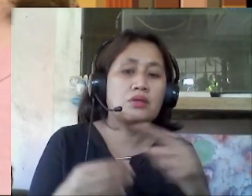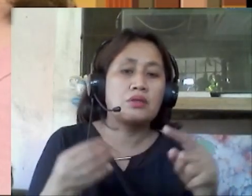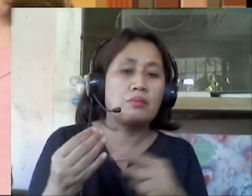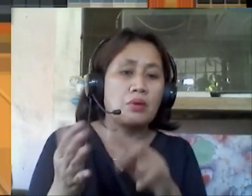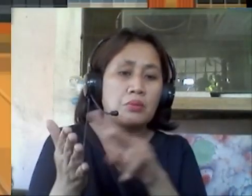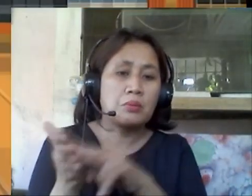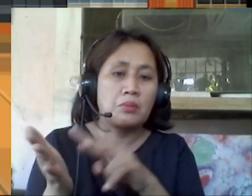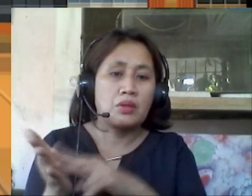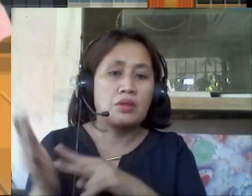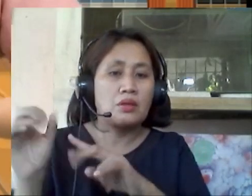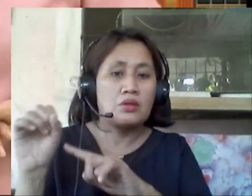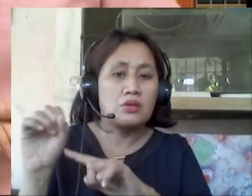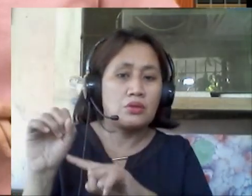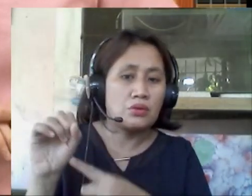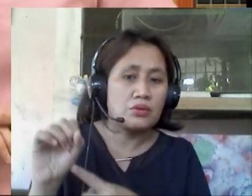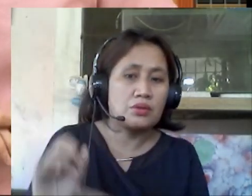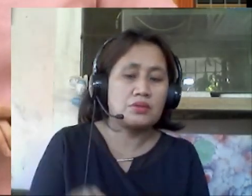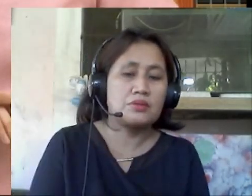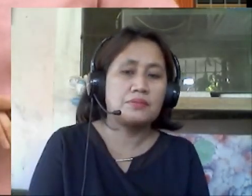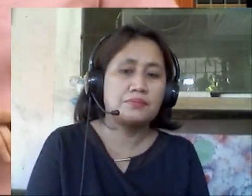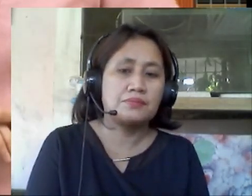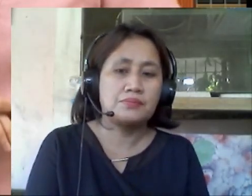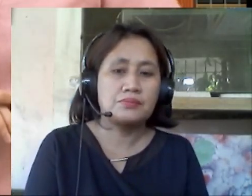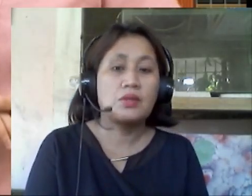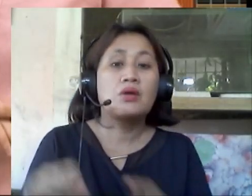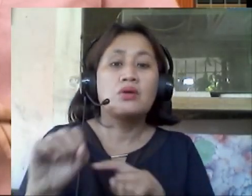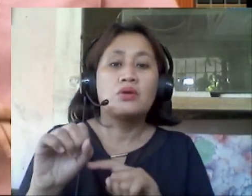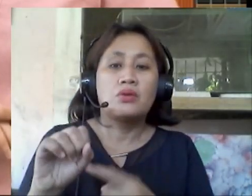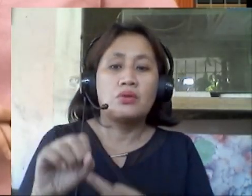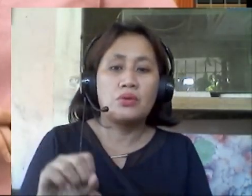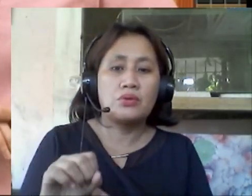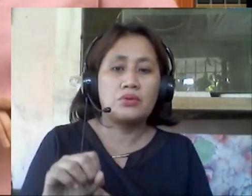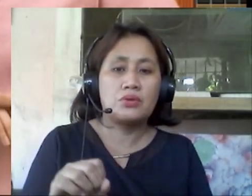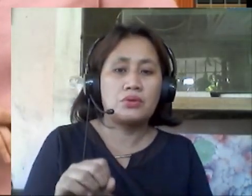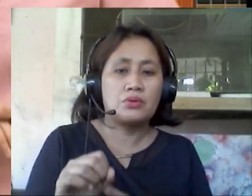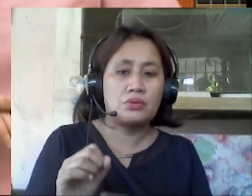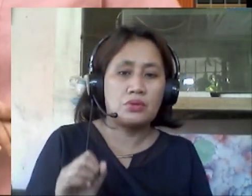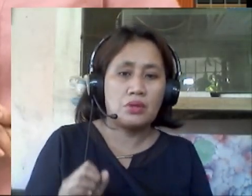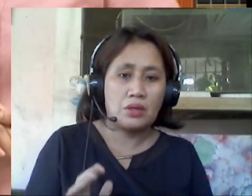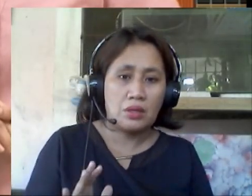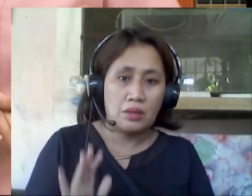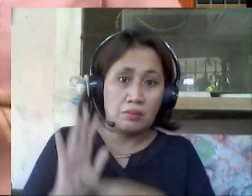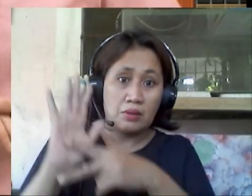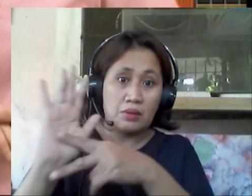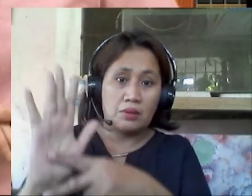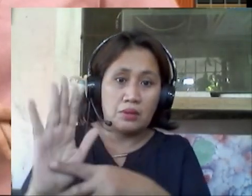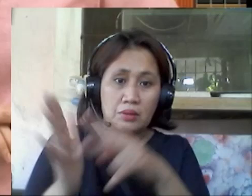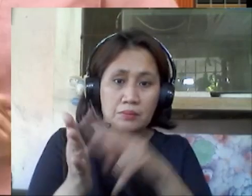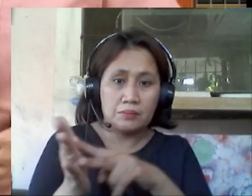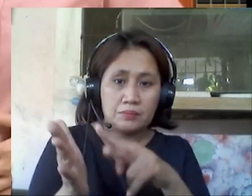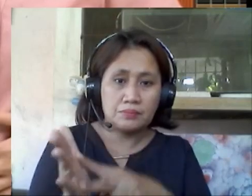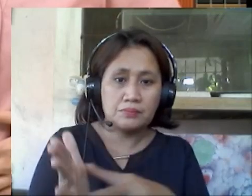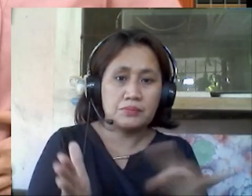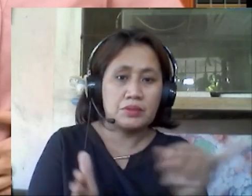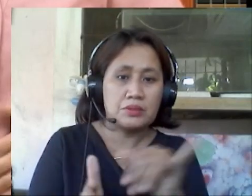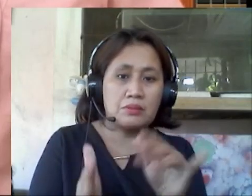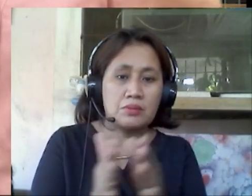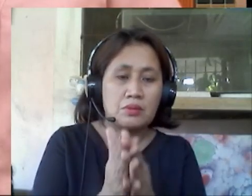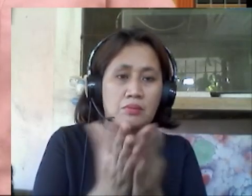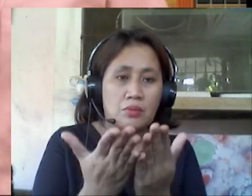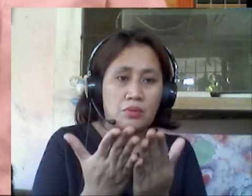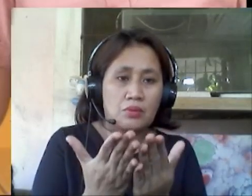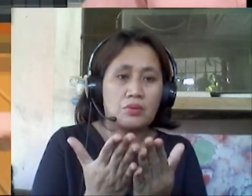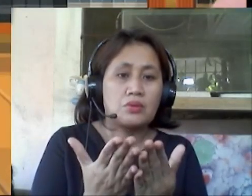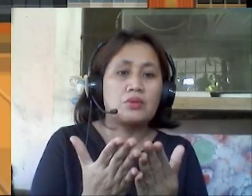sources. Print sources are sources that have been published in printed format such as books